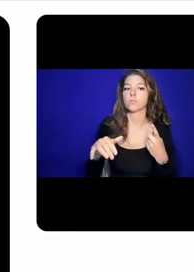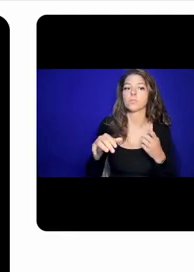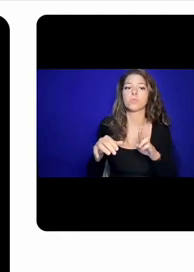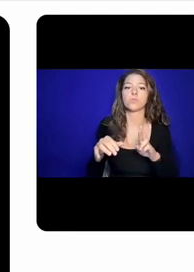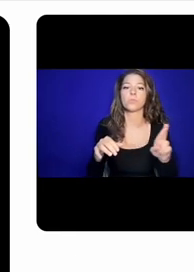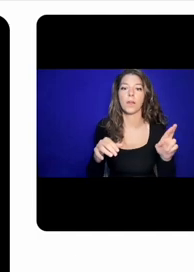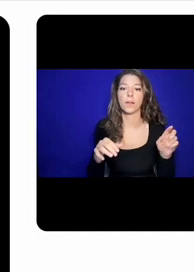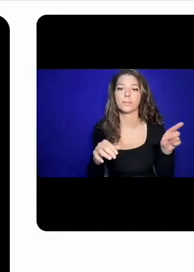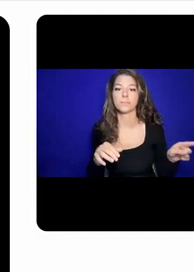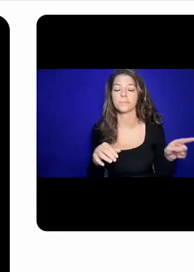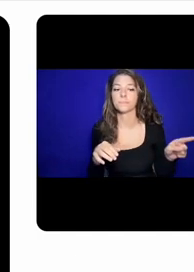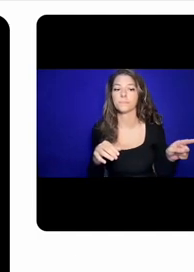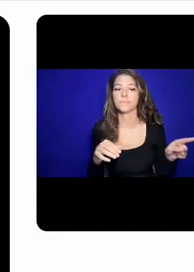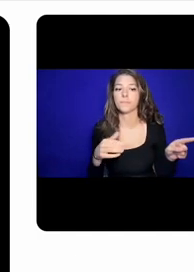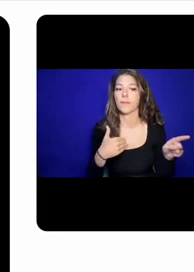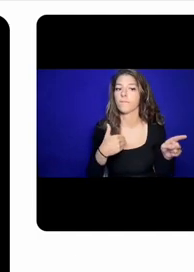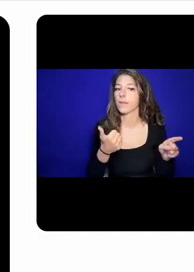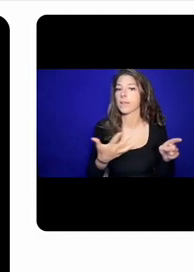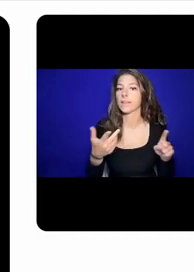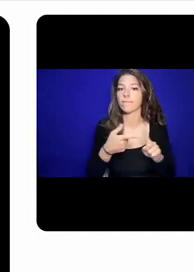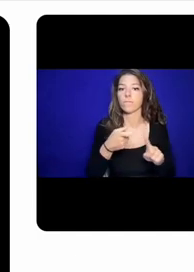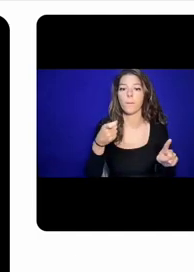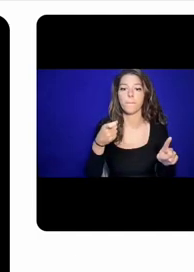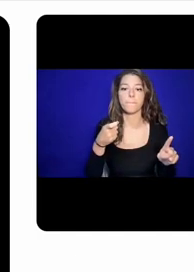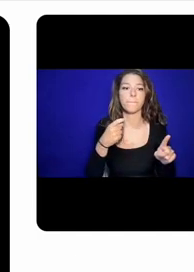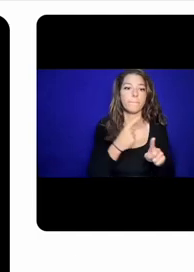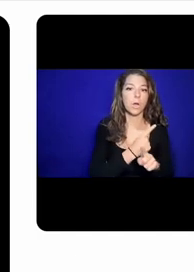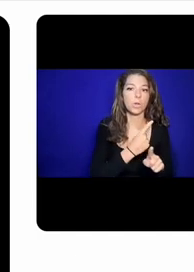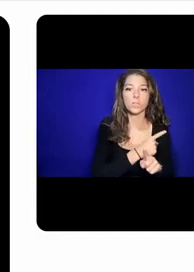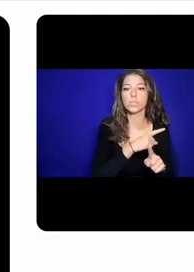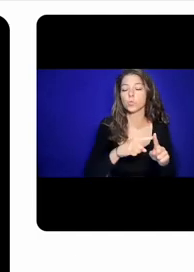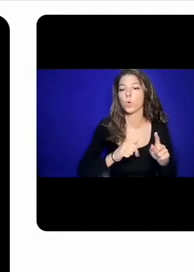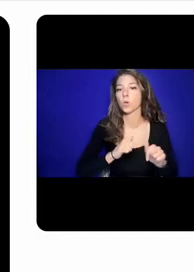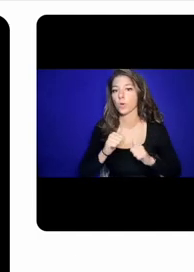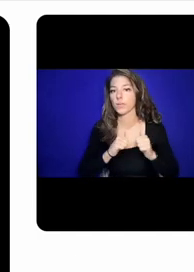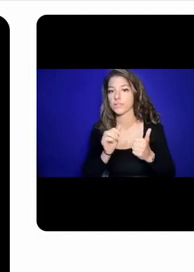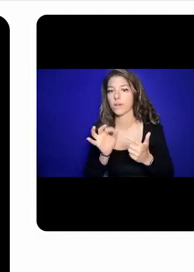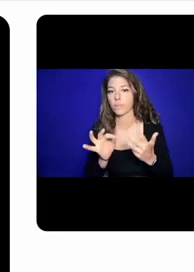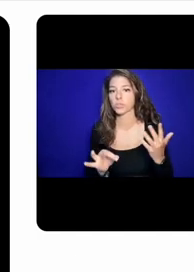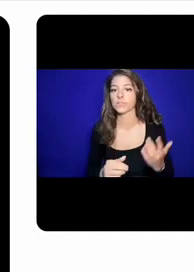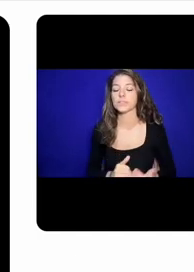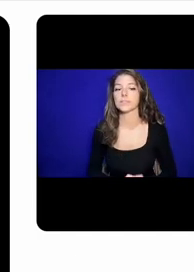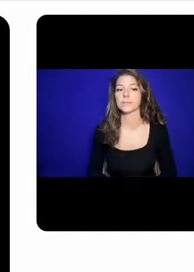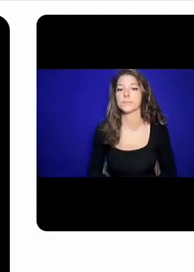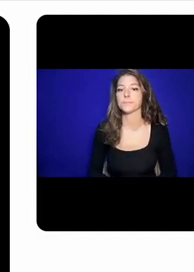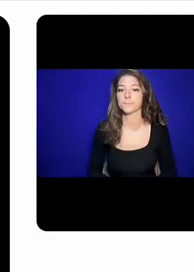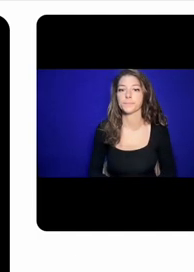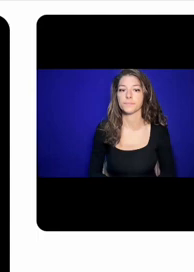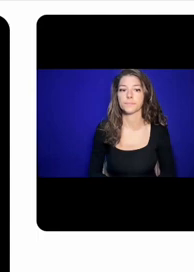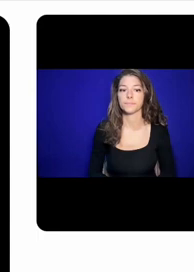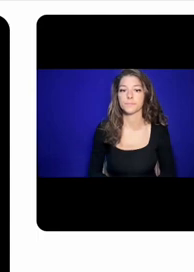the right-hand side that we have anything from moderate to aggressive options.